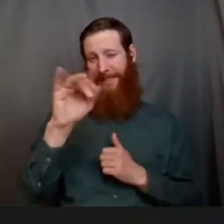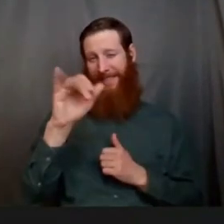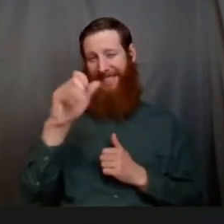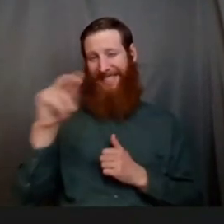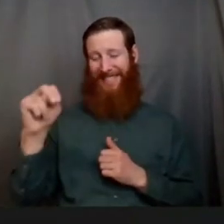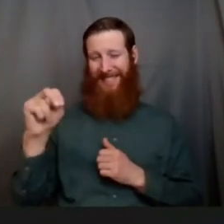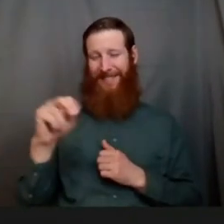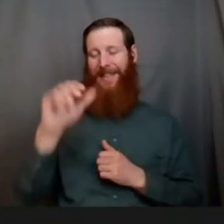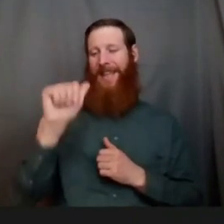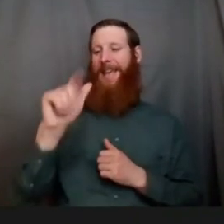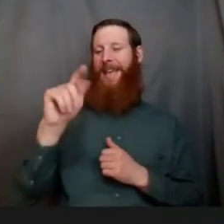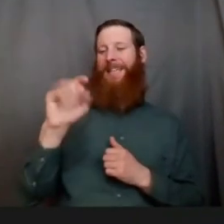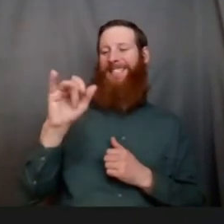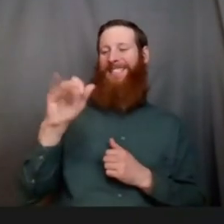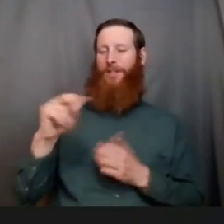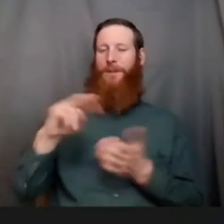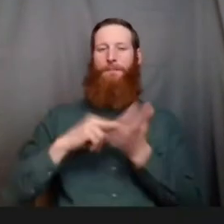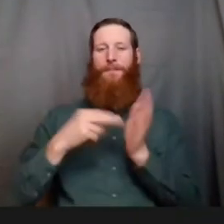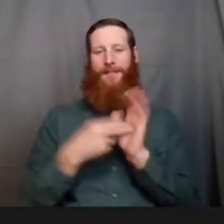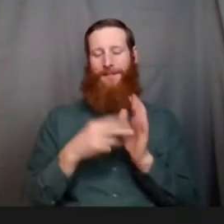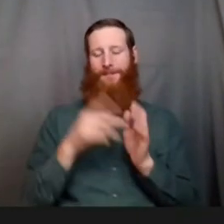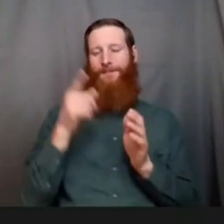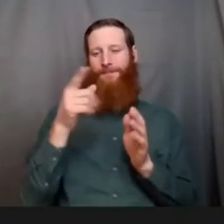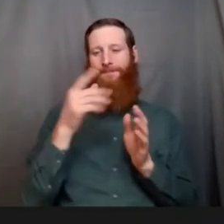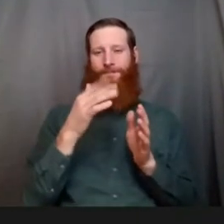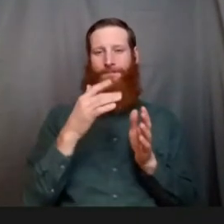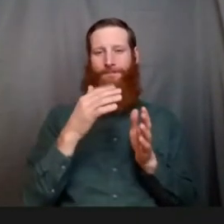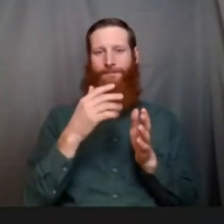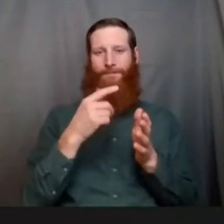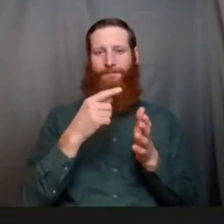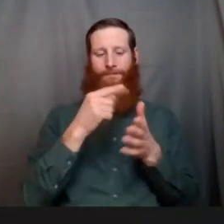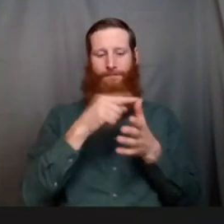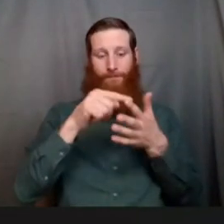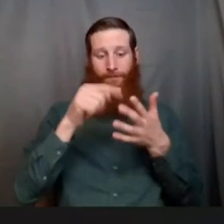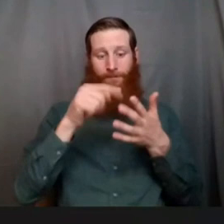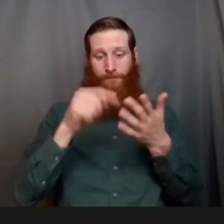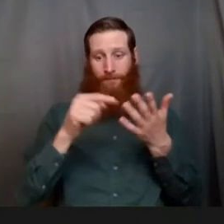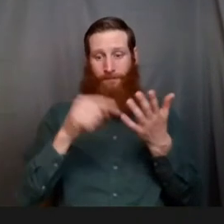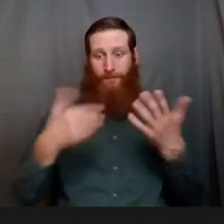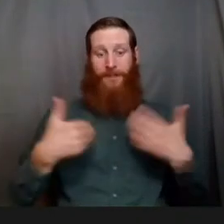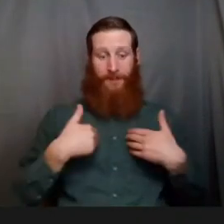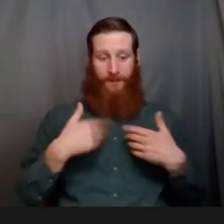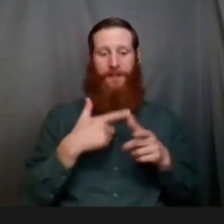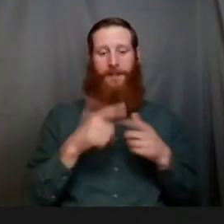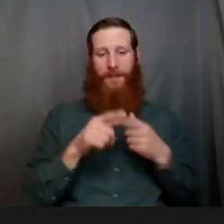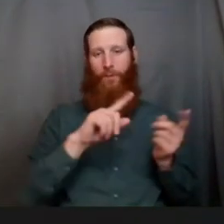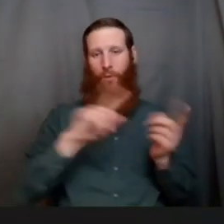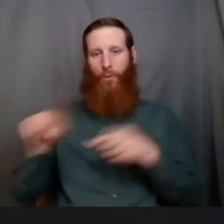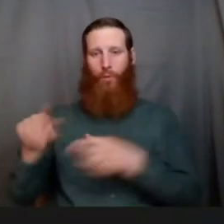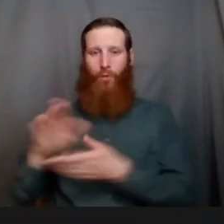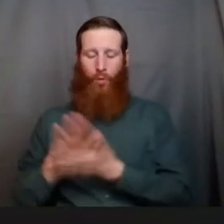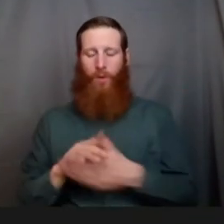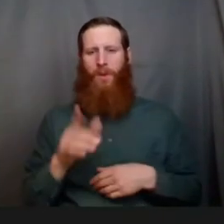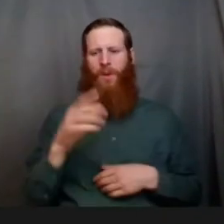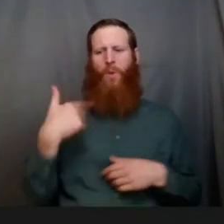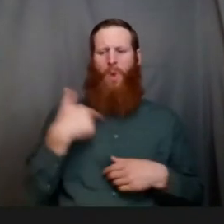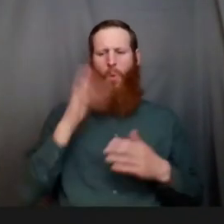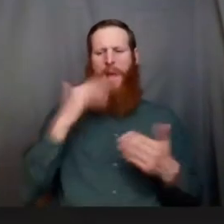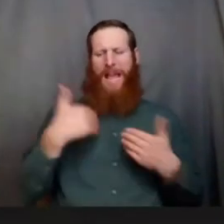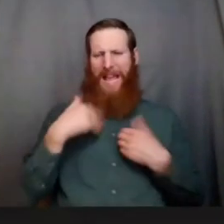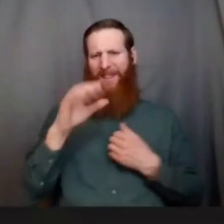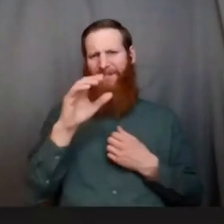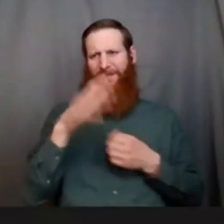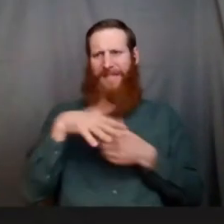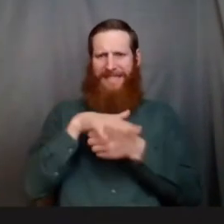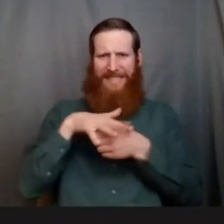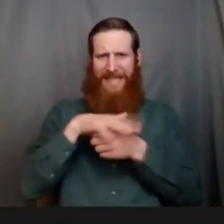attestation form, which is electronic, before they come, we will have a site, a place there where